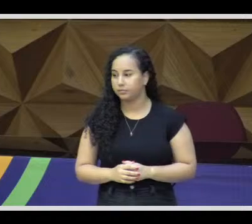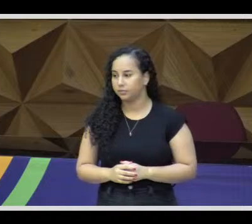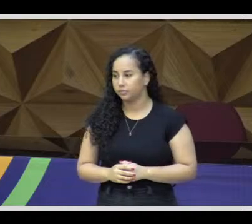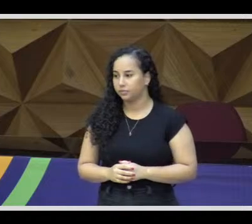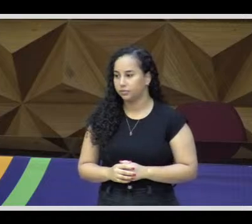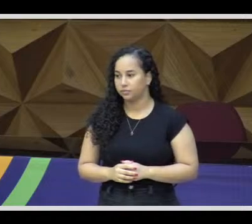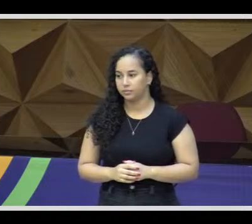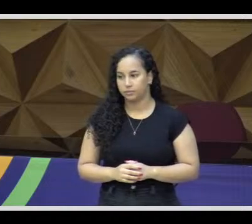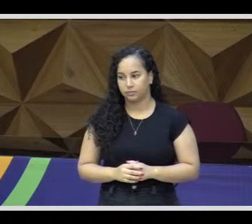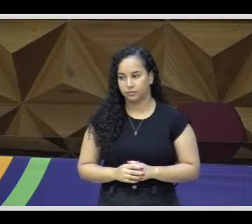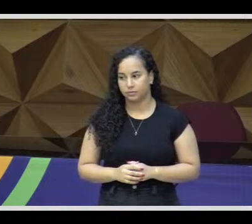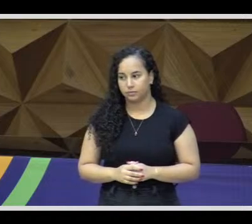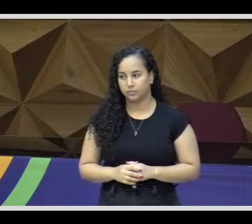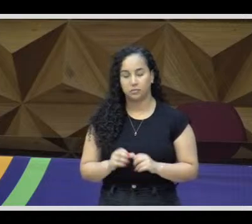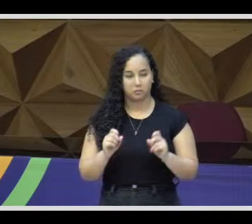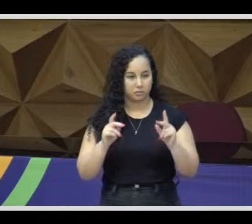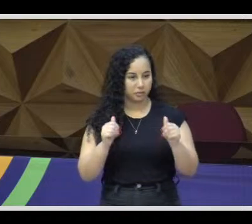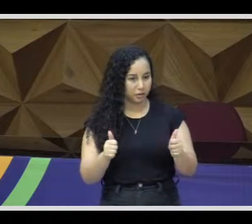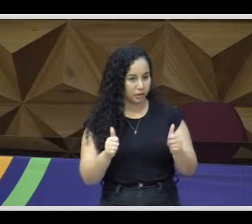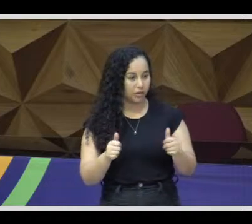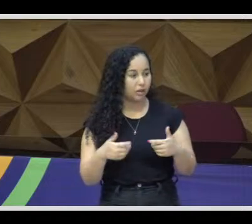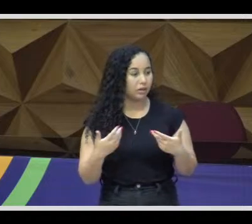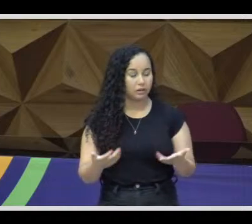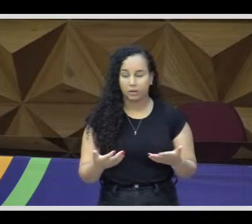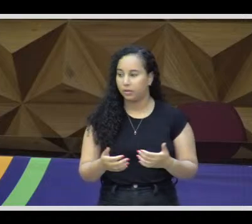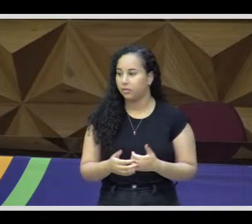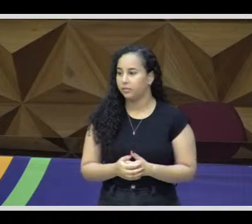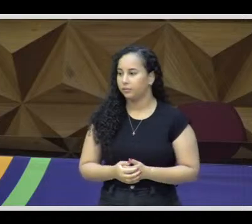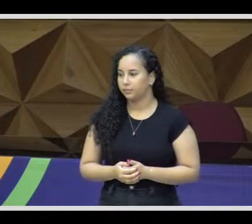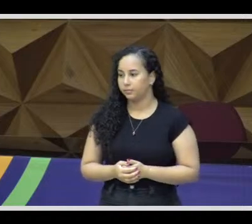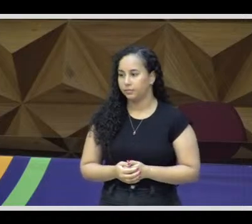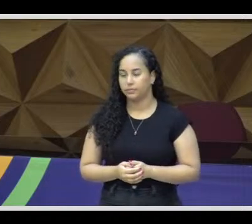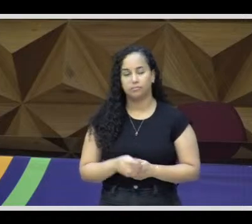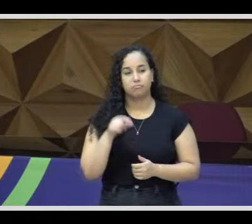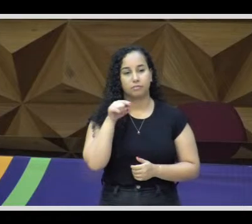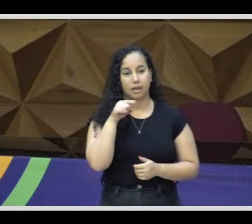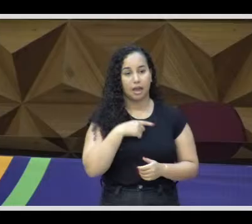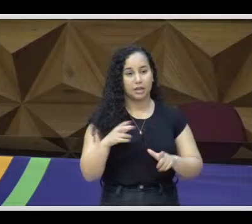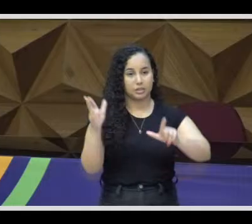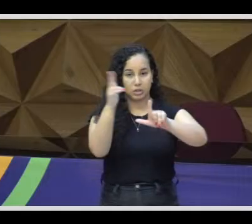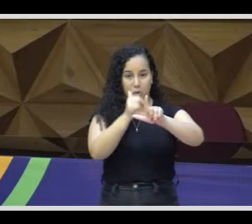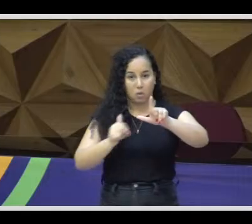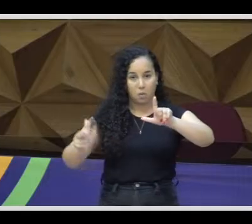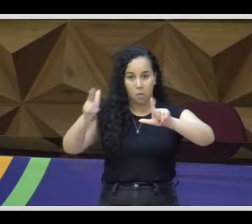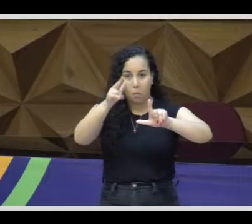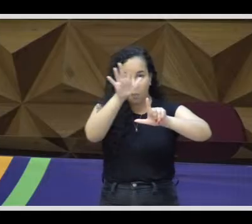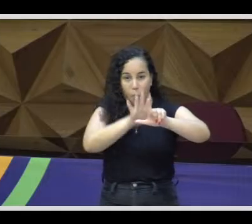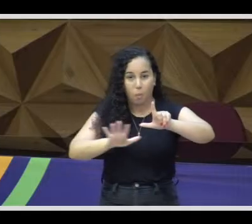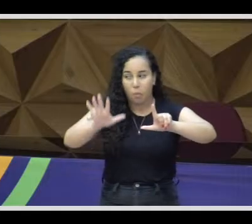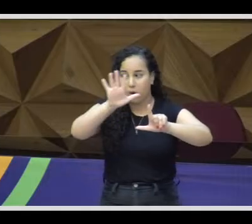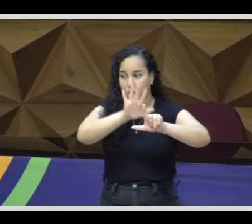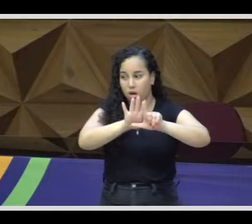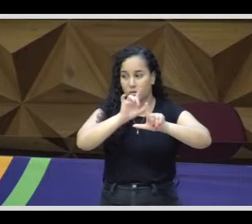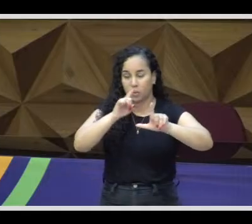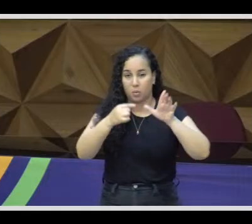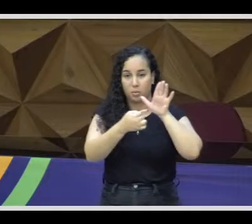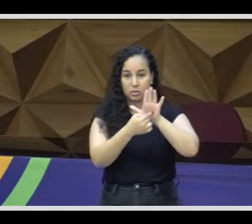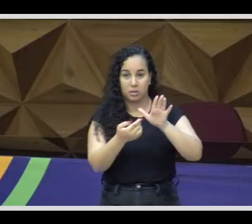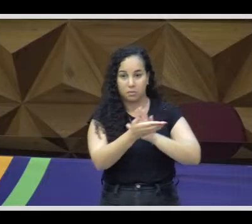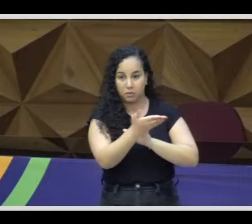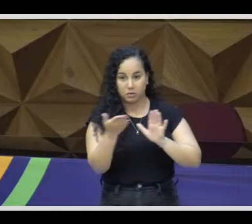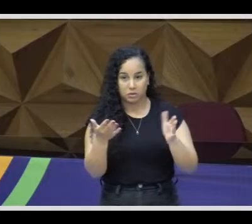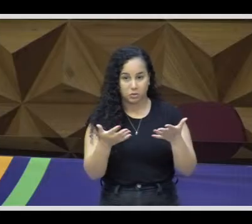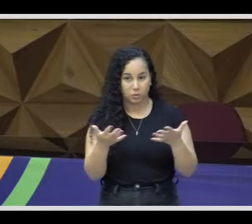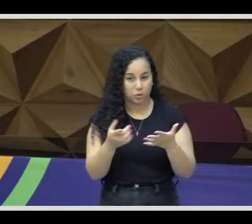of São Paulo, right? So this dashboard is the 5th dashboard I showed today.